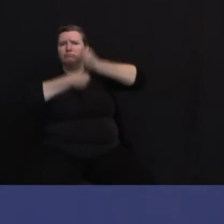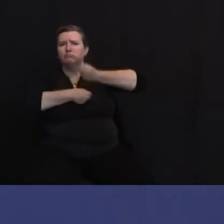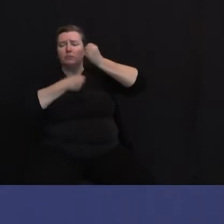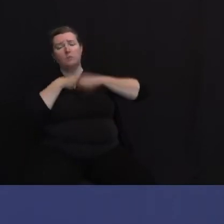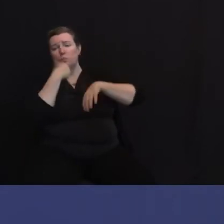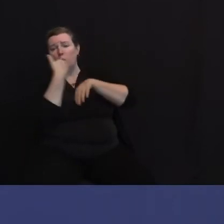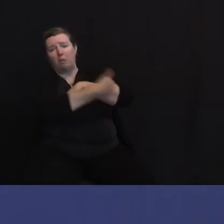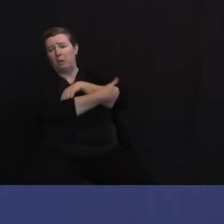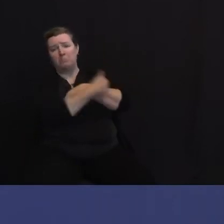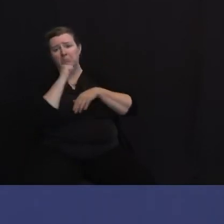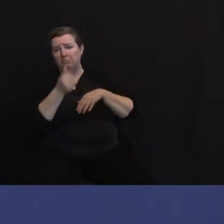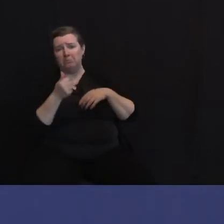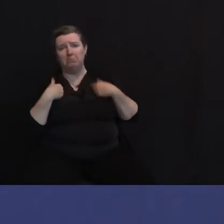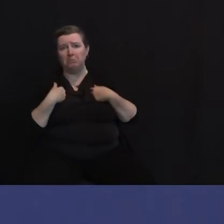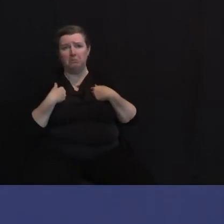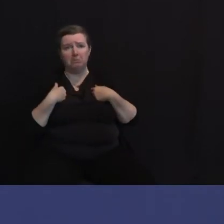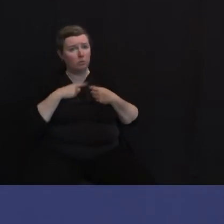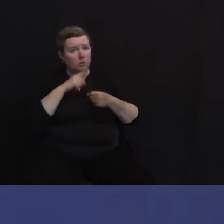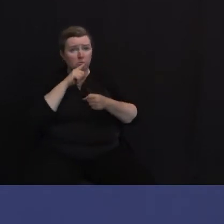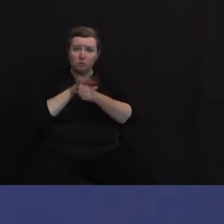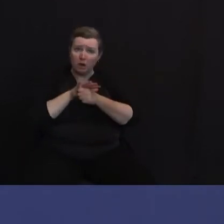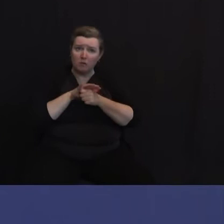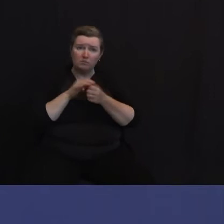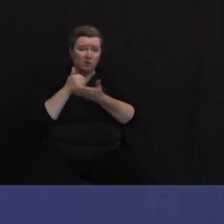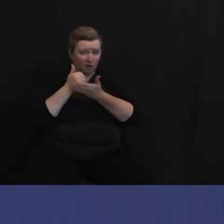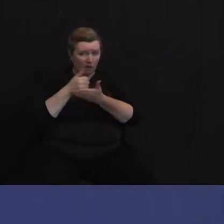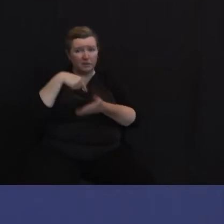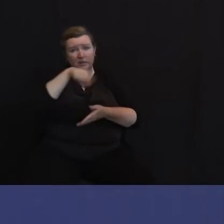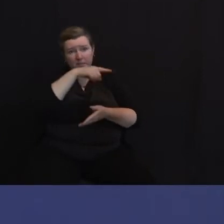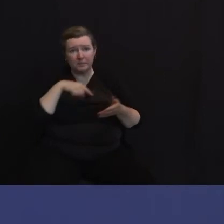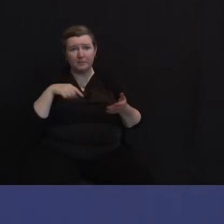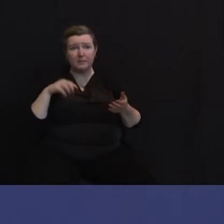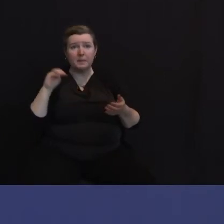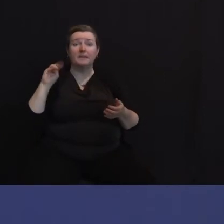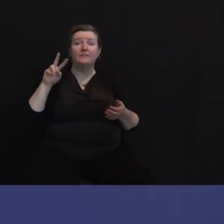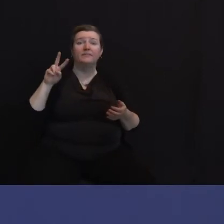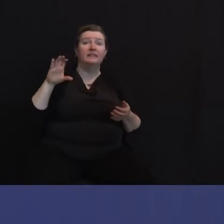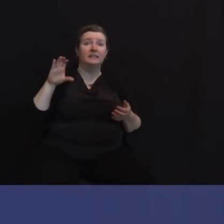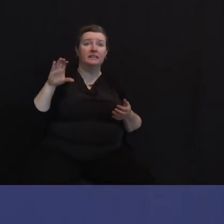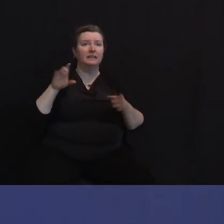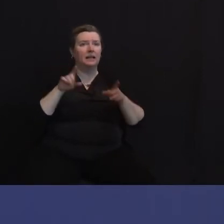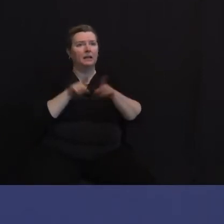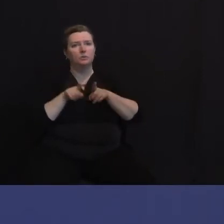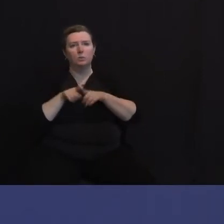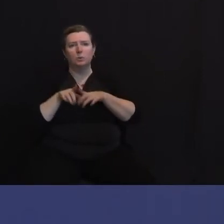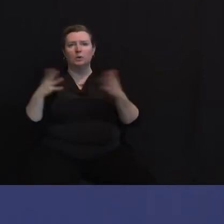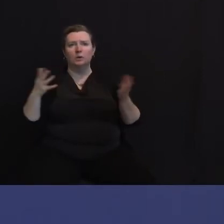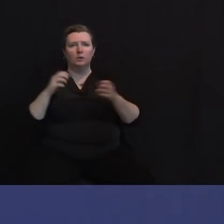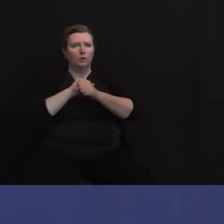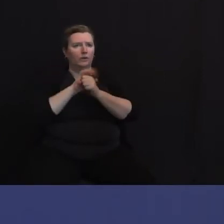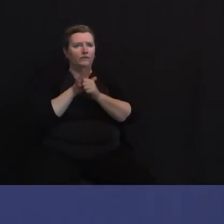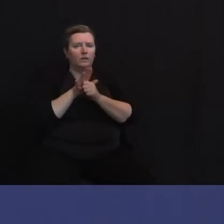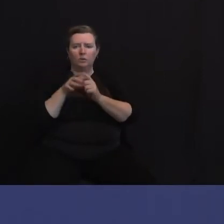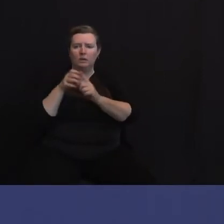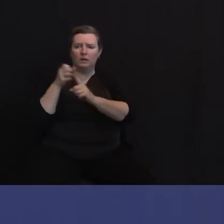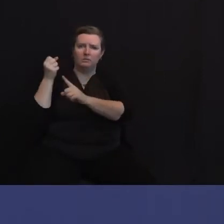is something we're committed to. And the MVC got clobbered, knocked sideways, use the